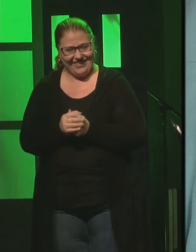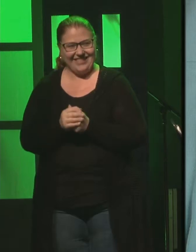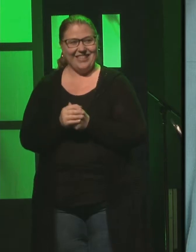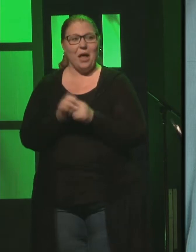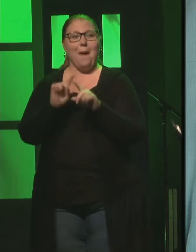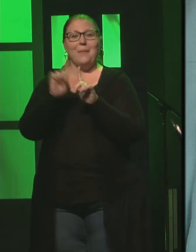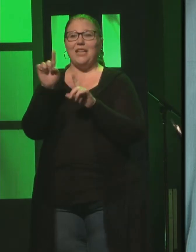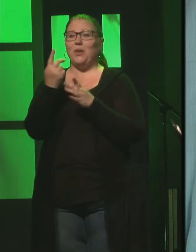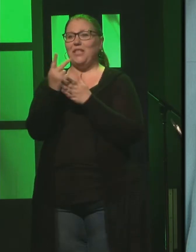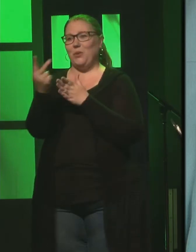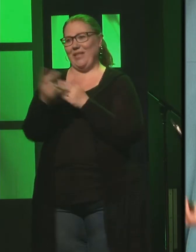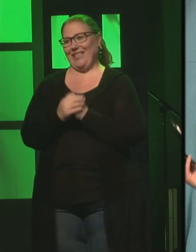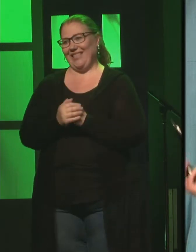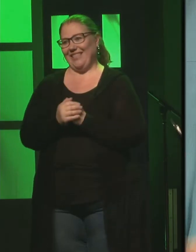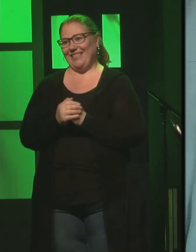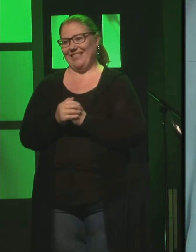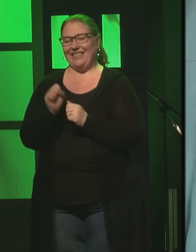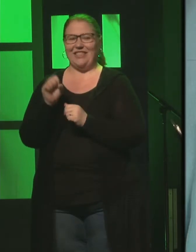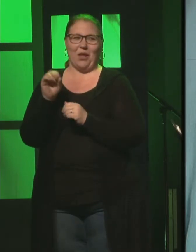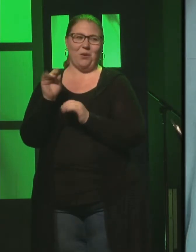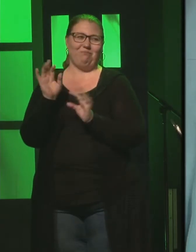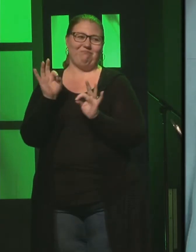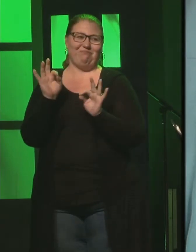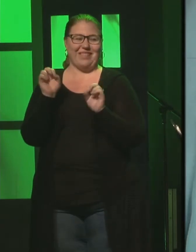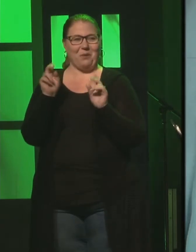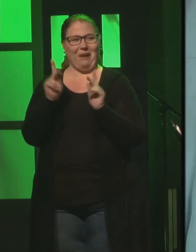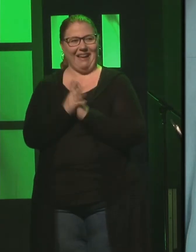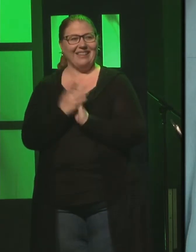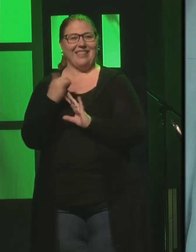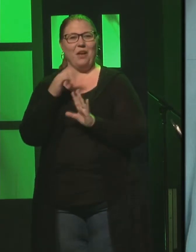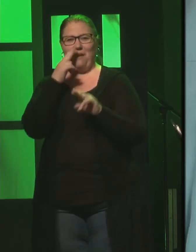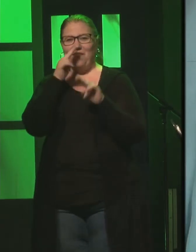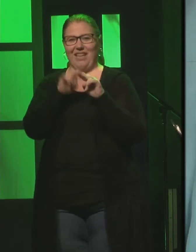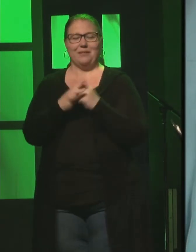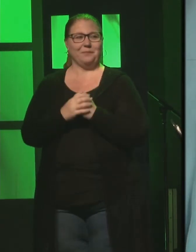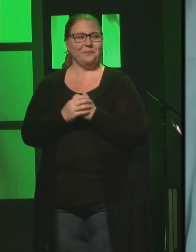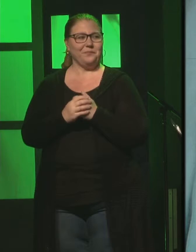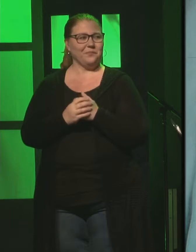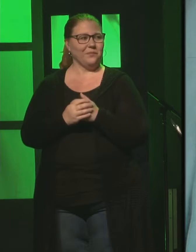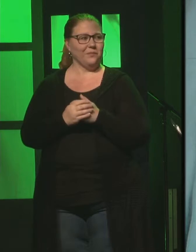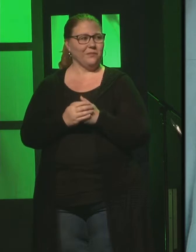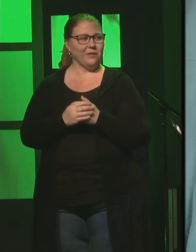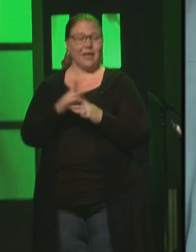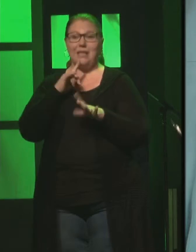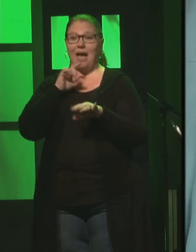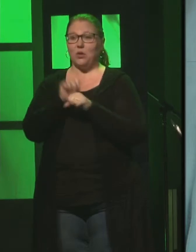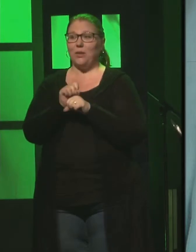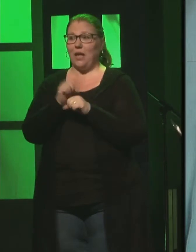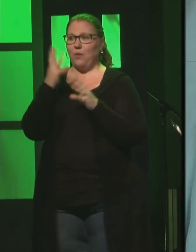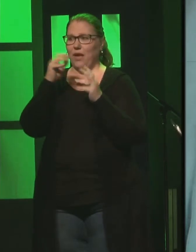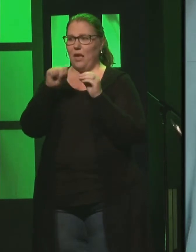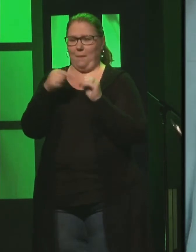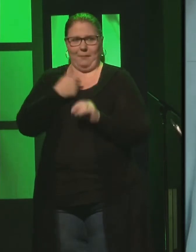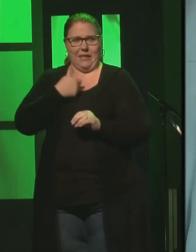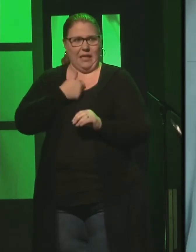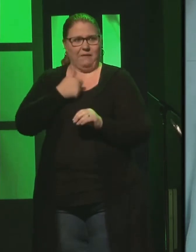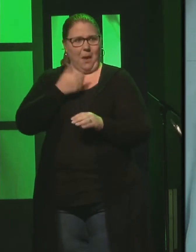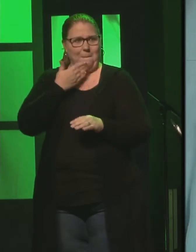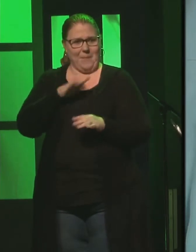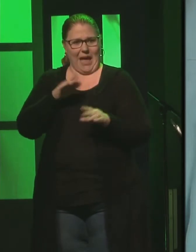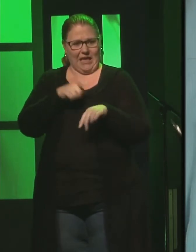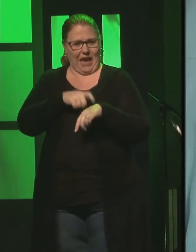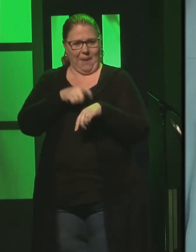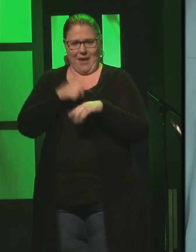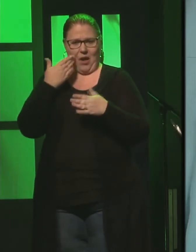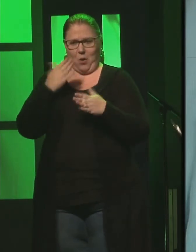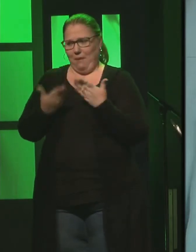But it's only 2 weeks, so, it's all right. It's going to be fun. It is actually, I was thinking to myself, this might be bad timing. I don't